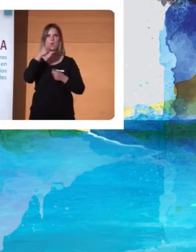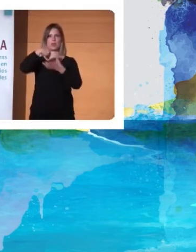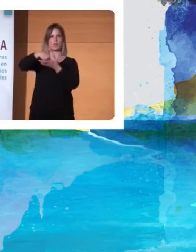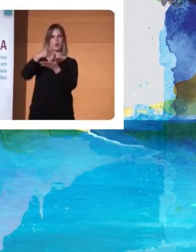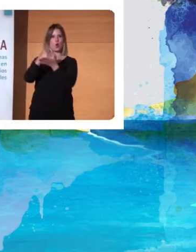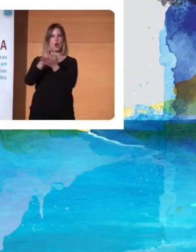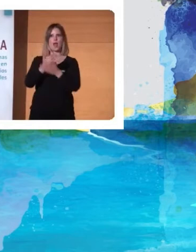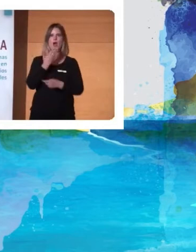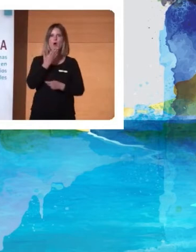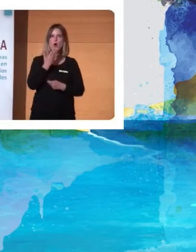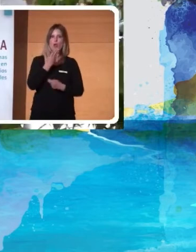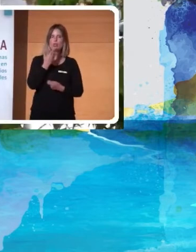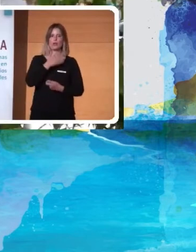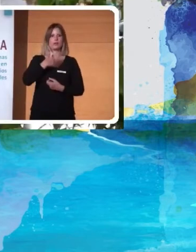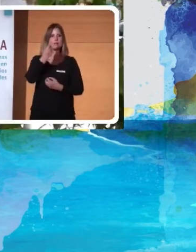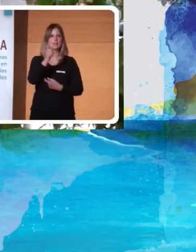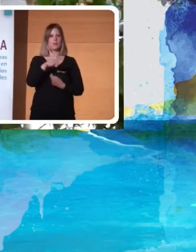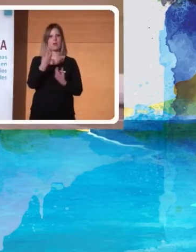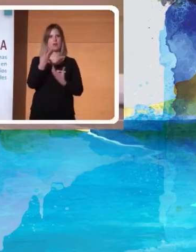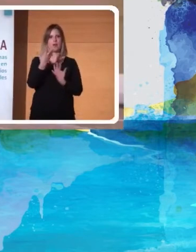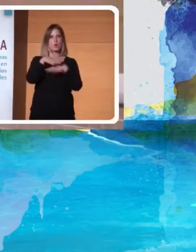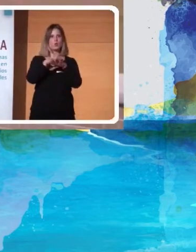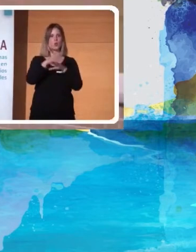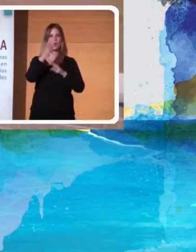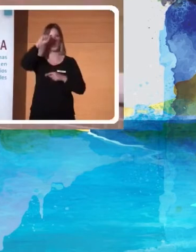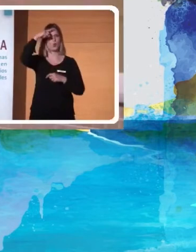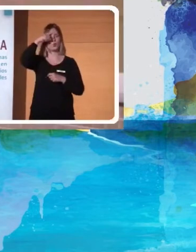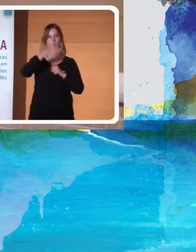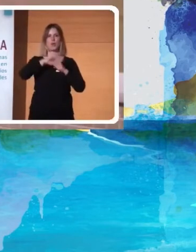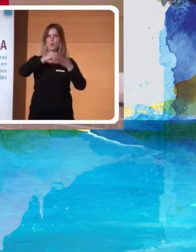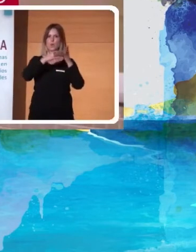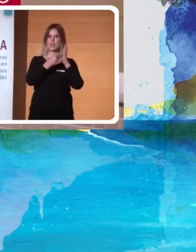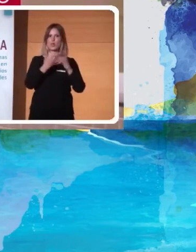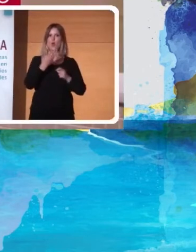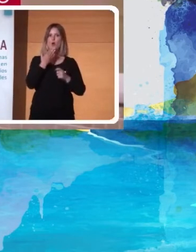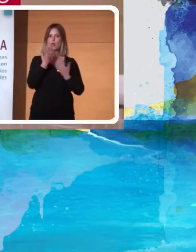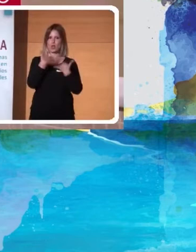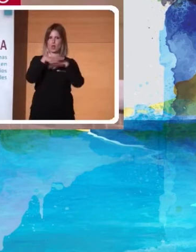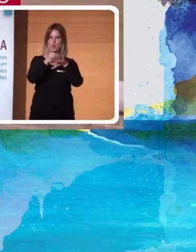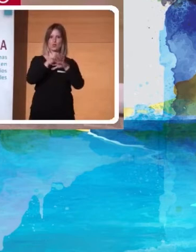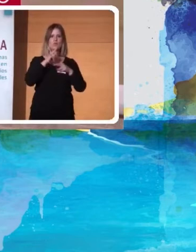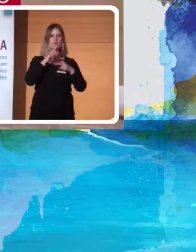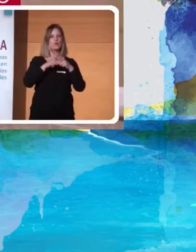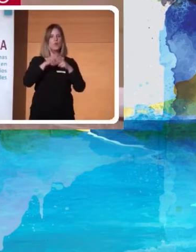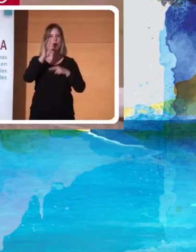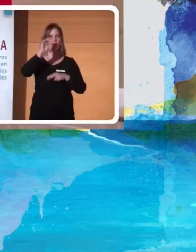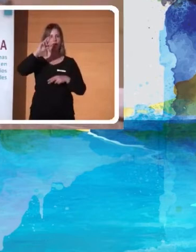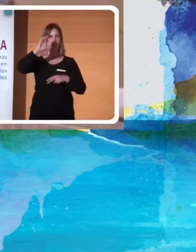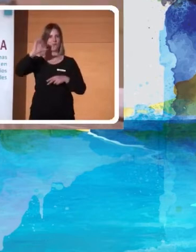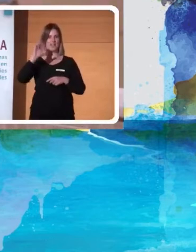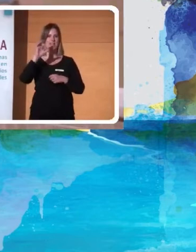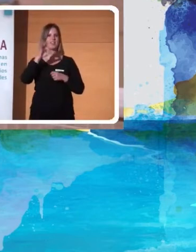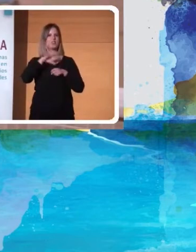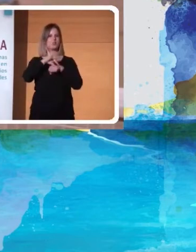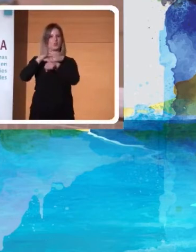to be one more member in their school, in leisure, in culture. This is a